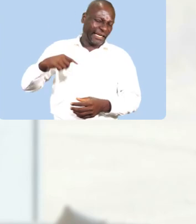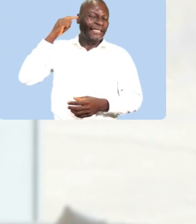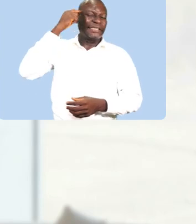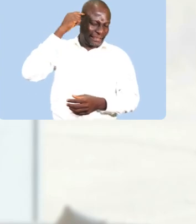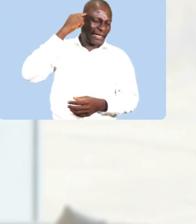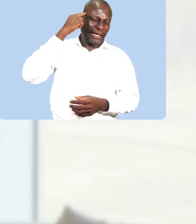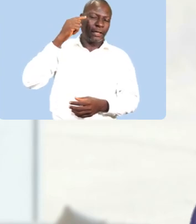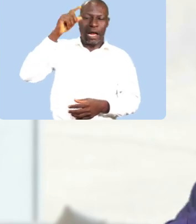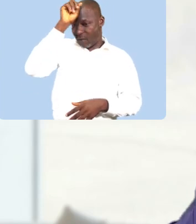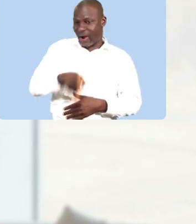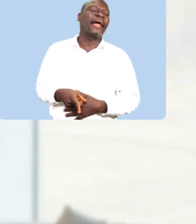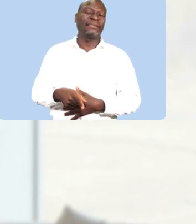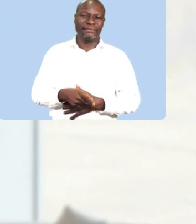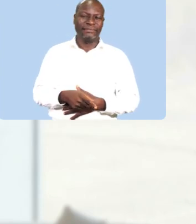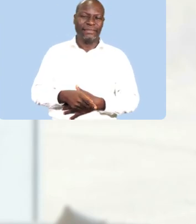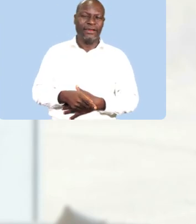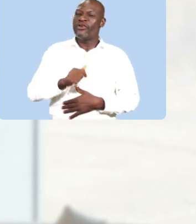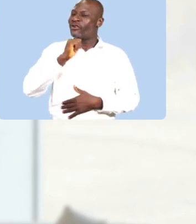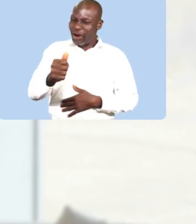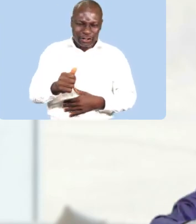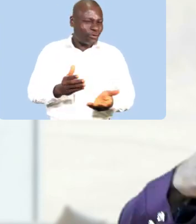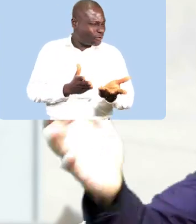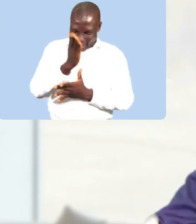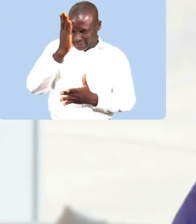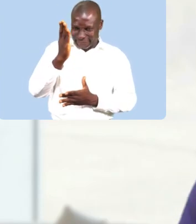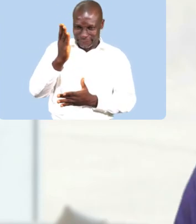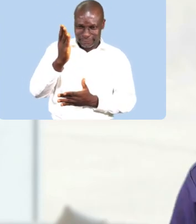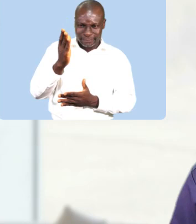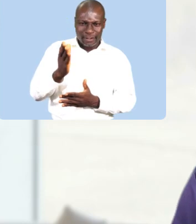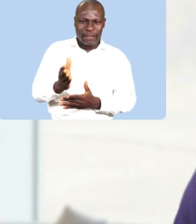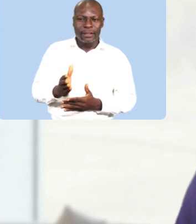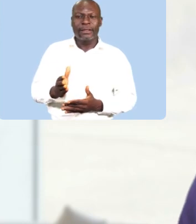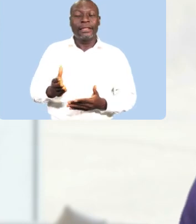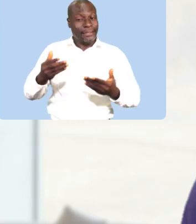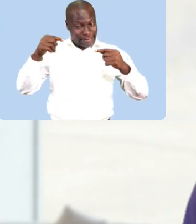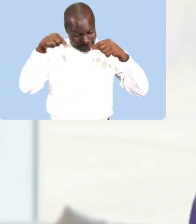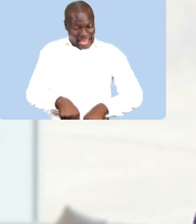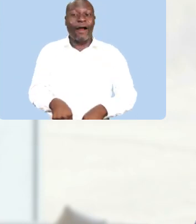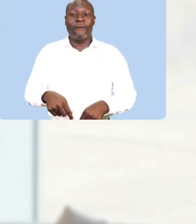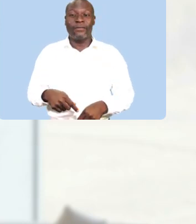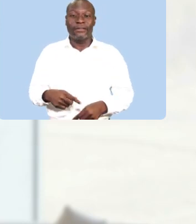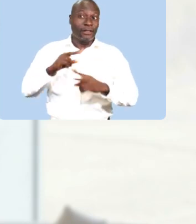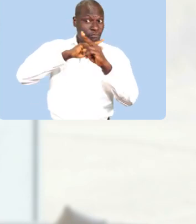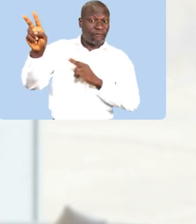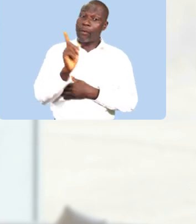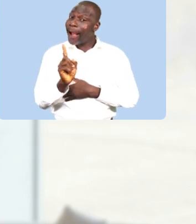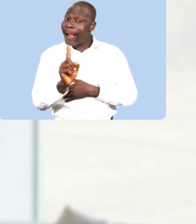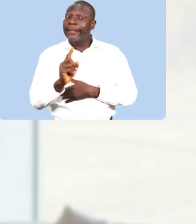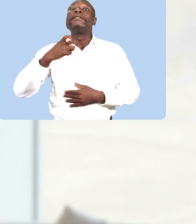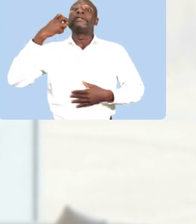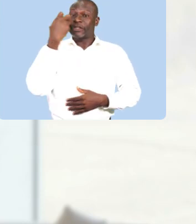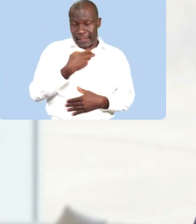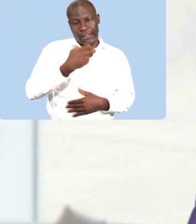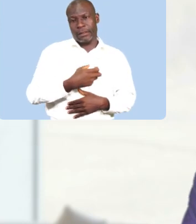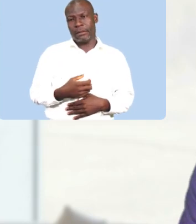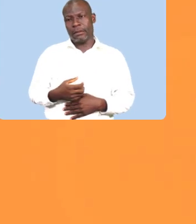ho ma onyankopon no. Ano ene yati hui. Kratche ni anababa wabi ya utiemi. Opa Google. Uba